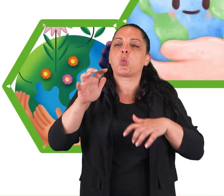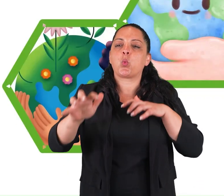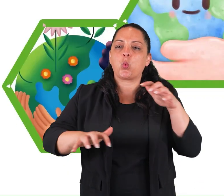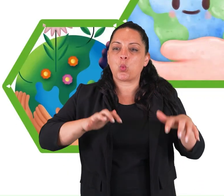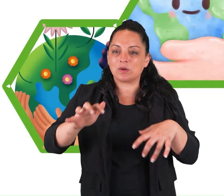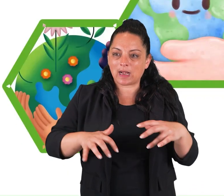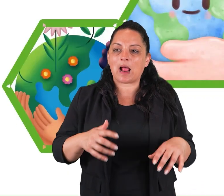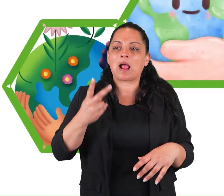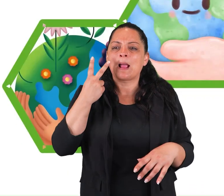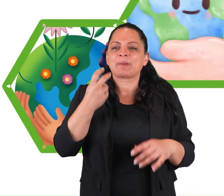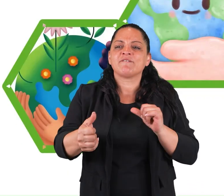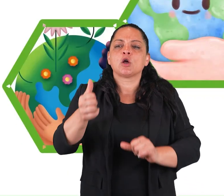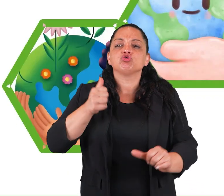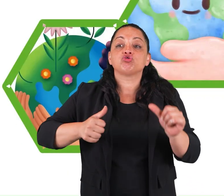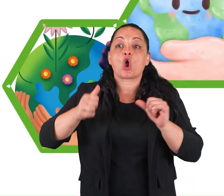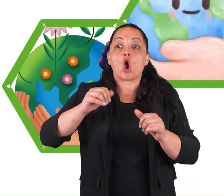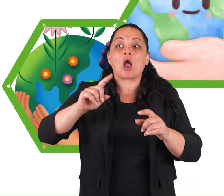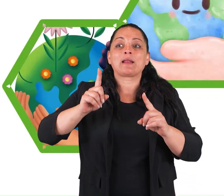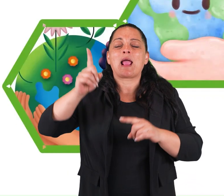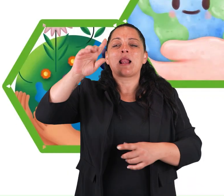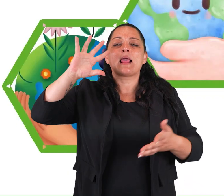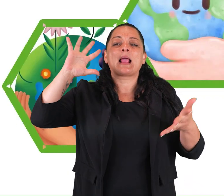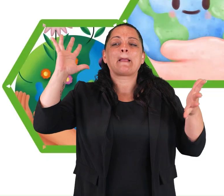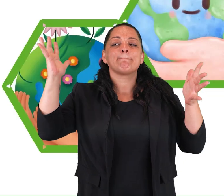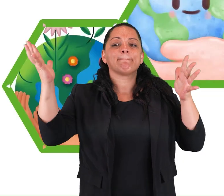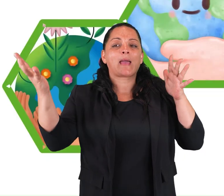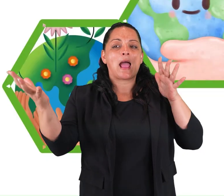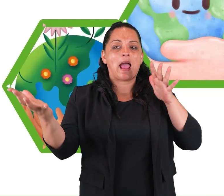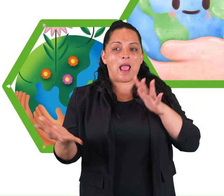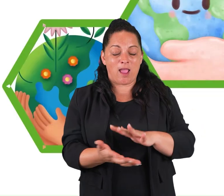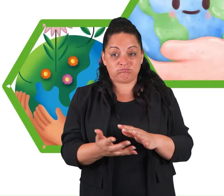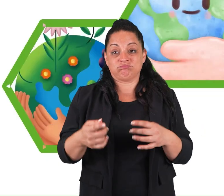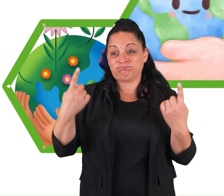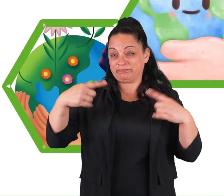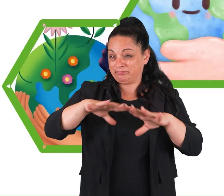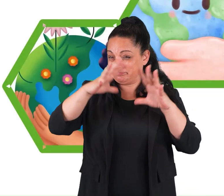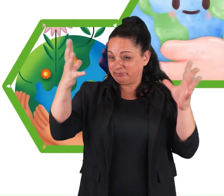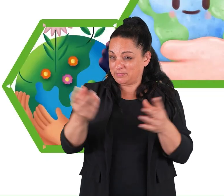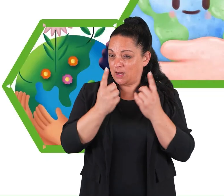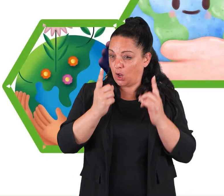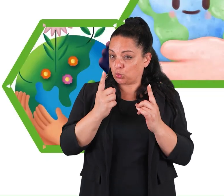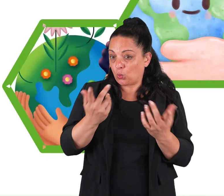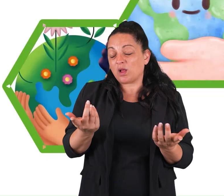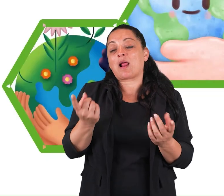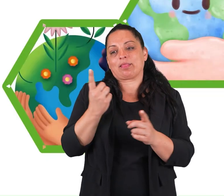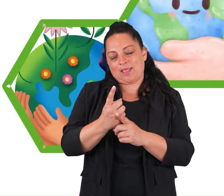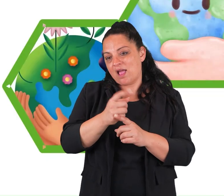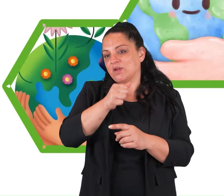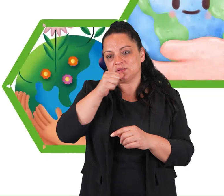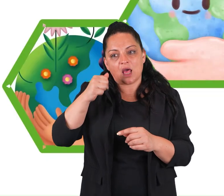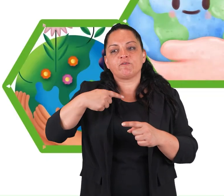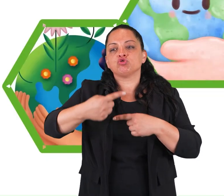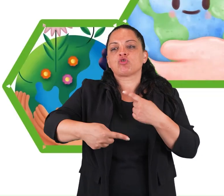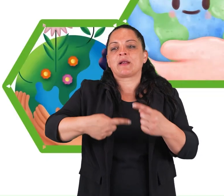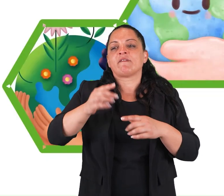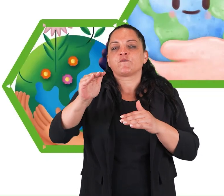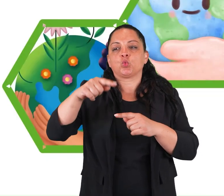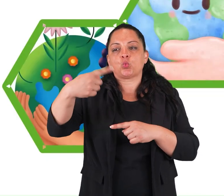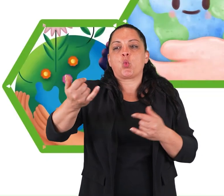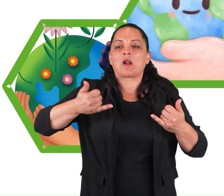impact, and ensuring natural resources are available for future generations and for our children and